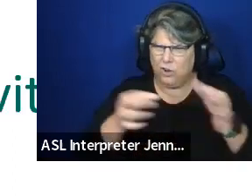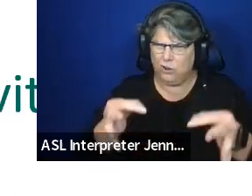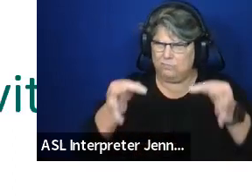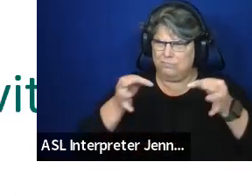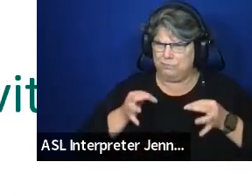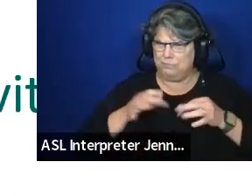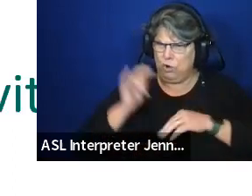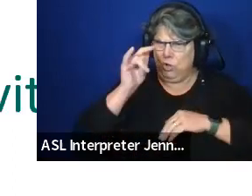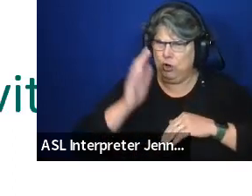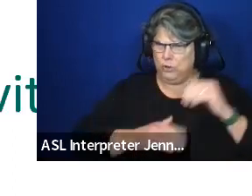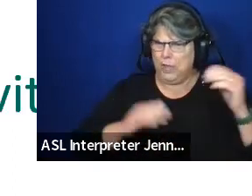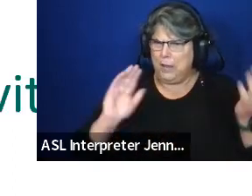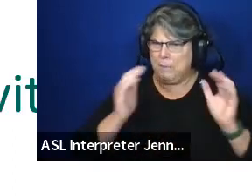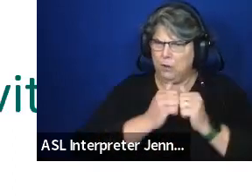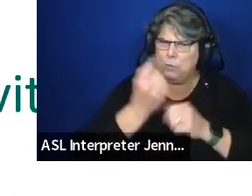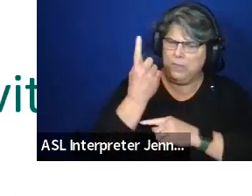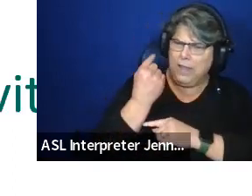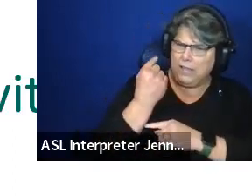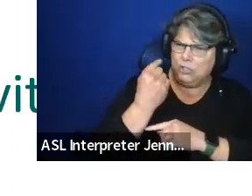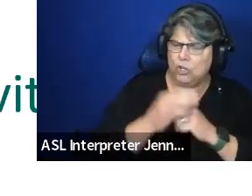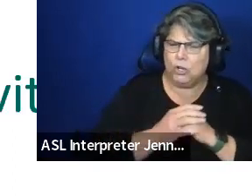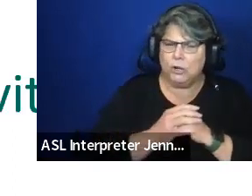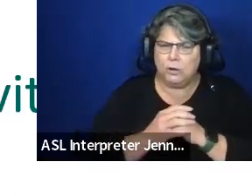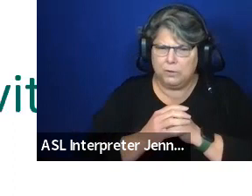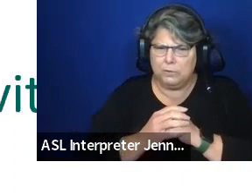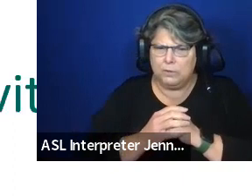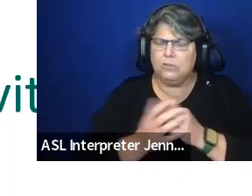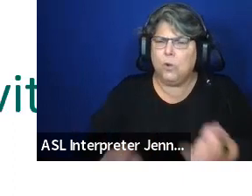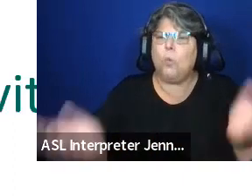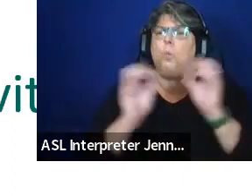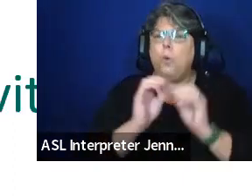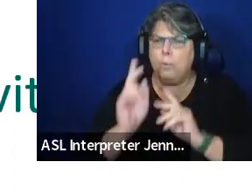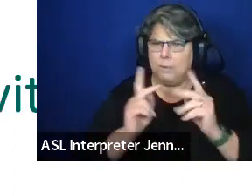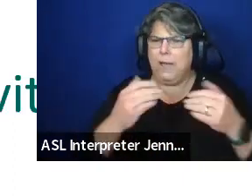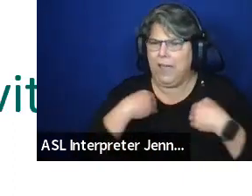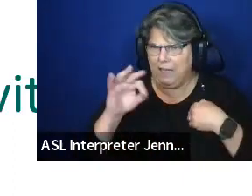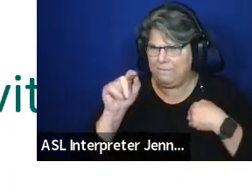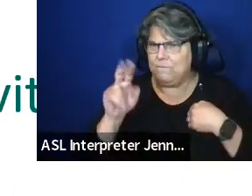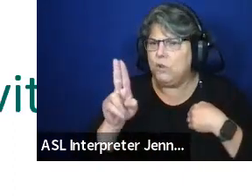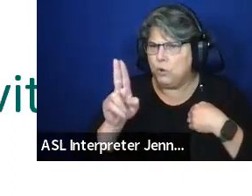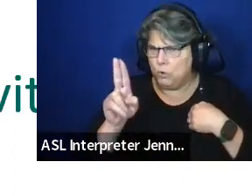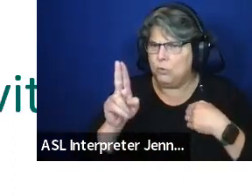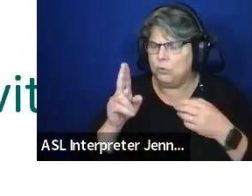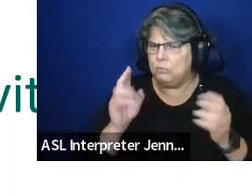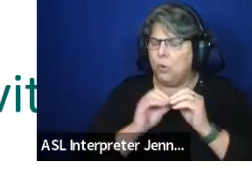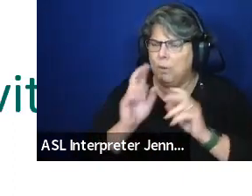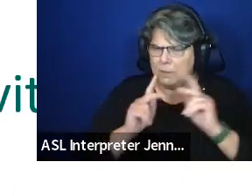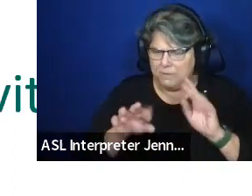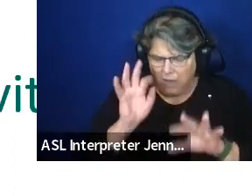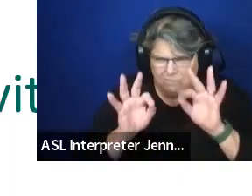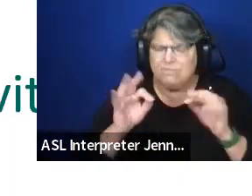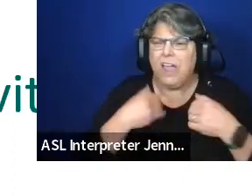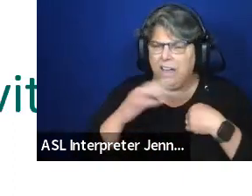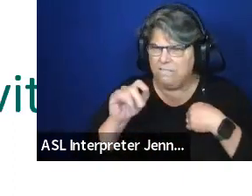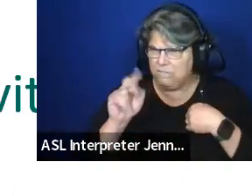at a higher point this year in terms of the levels of influenza being detected at these surveillance sites